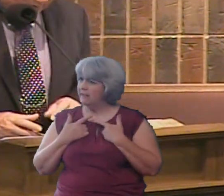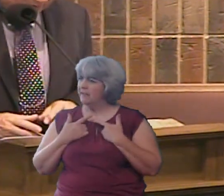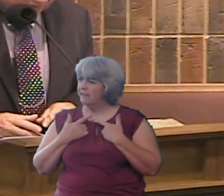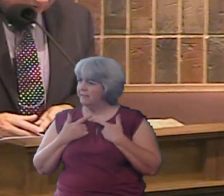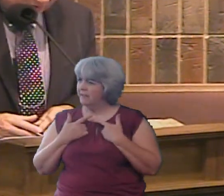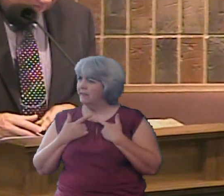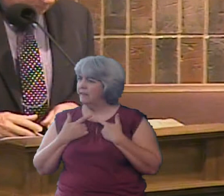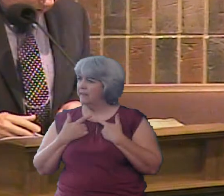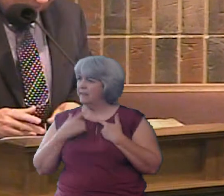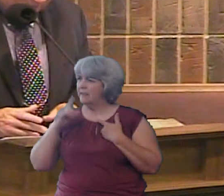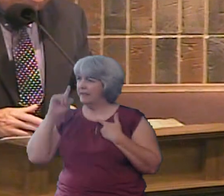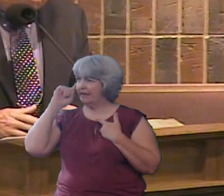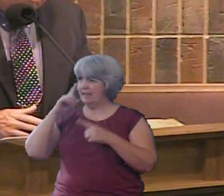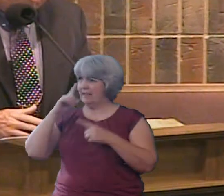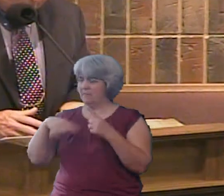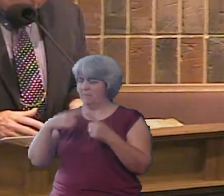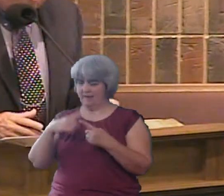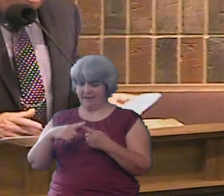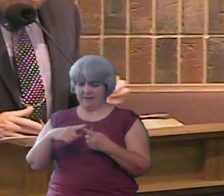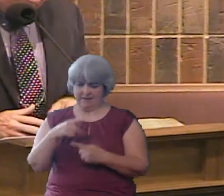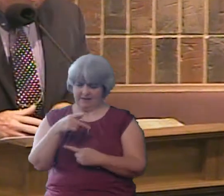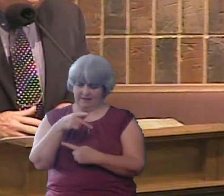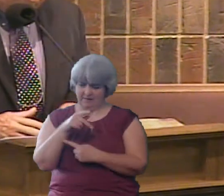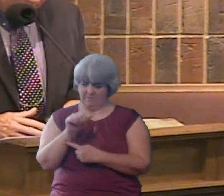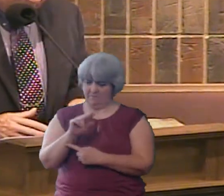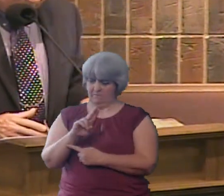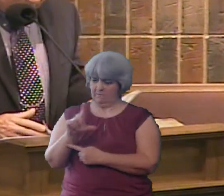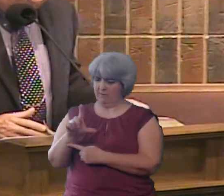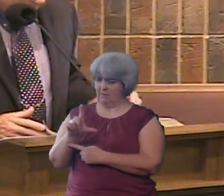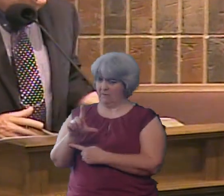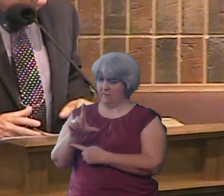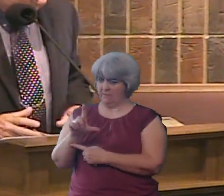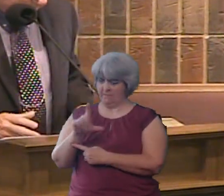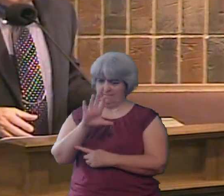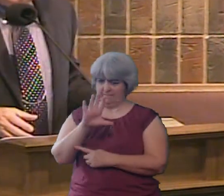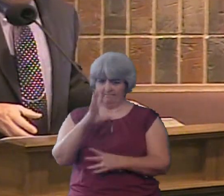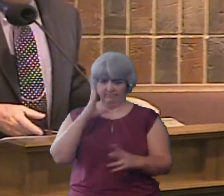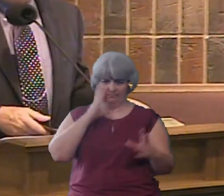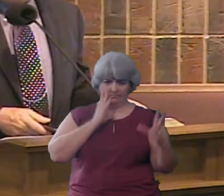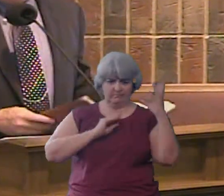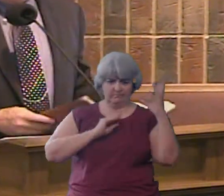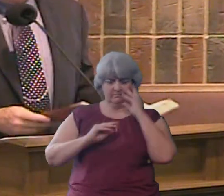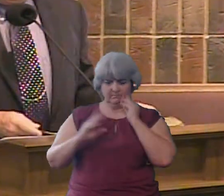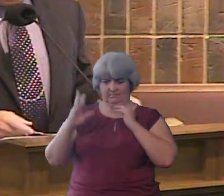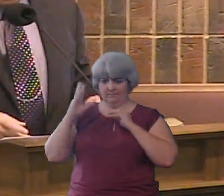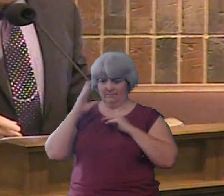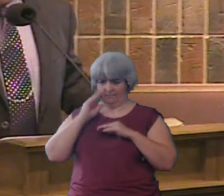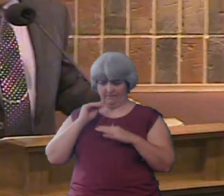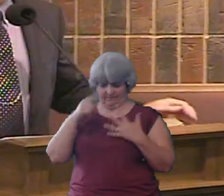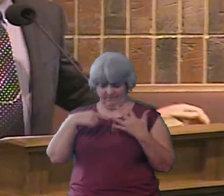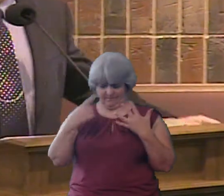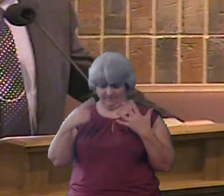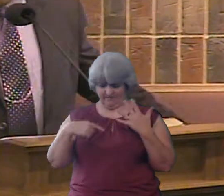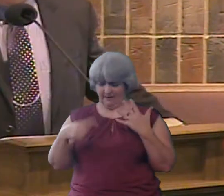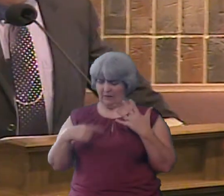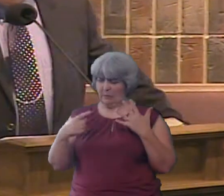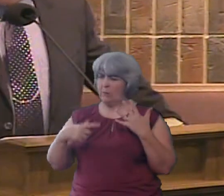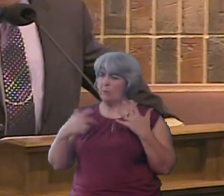the experiences of Paul, what he went through for the Lord was phenomenal.